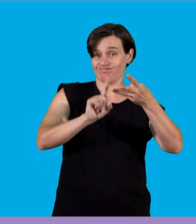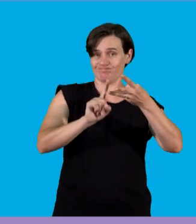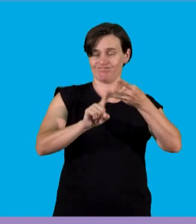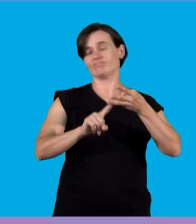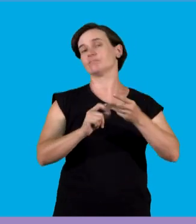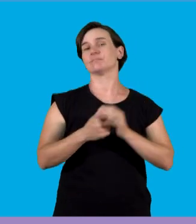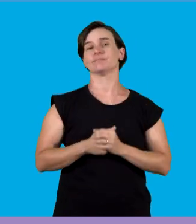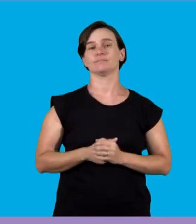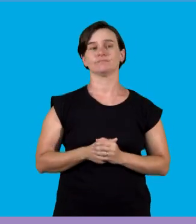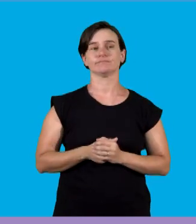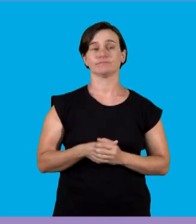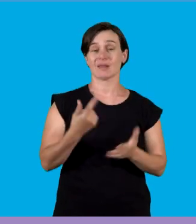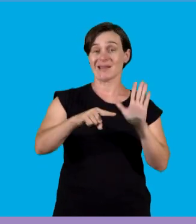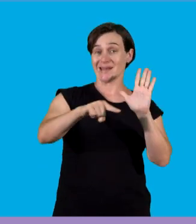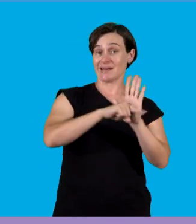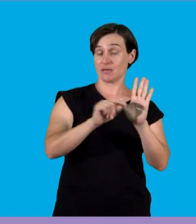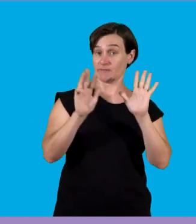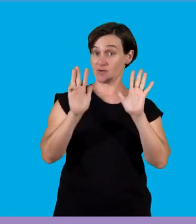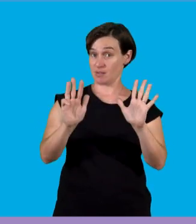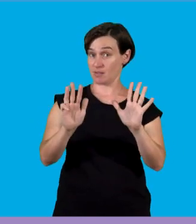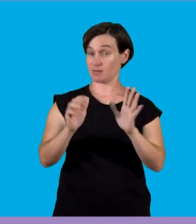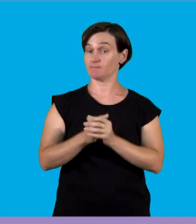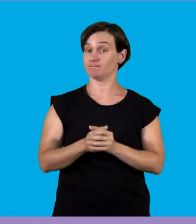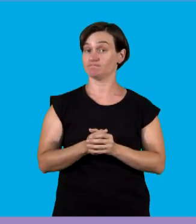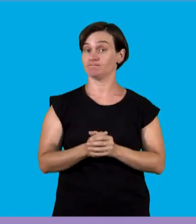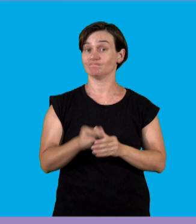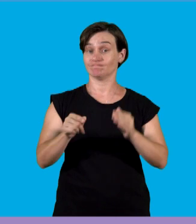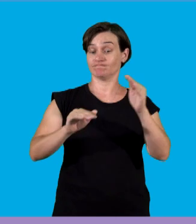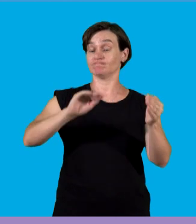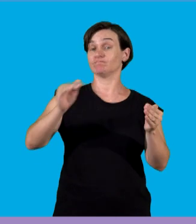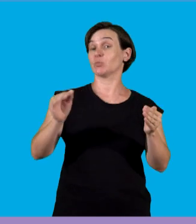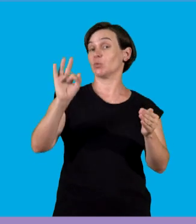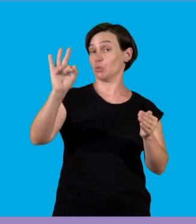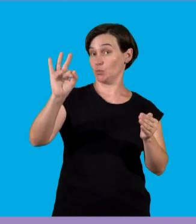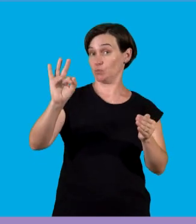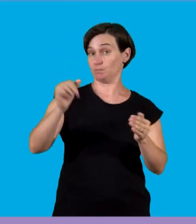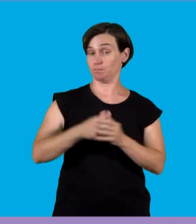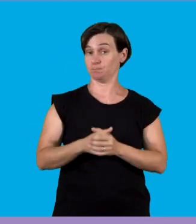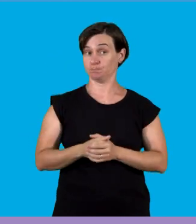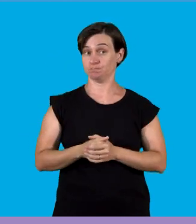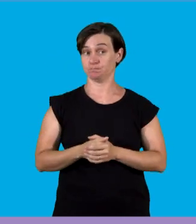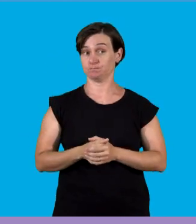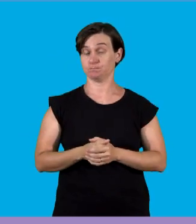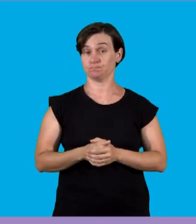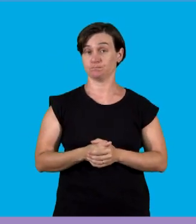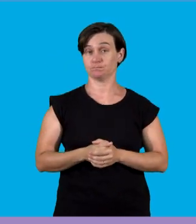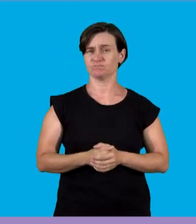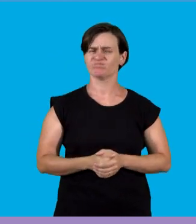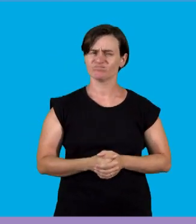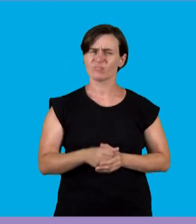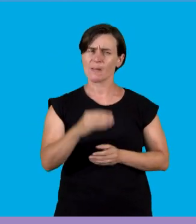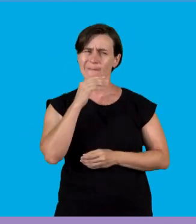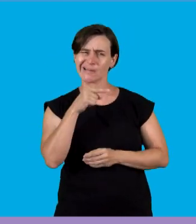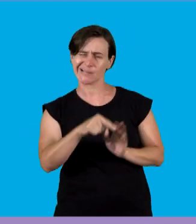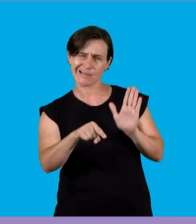this next one here. We have a negative 9 and the exponent is a 3. Now